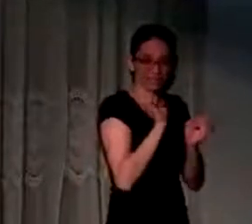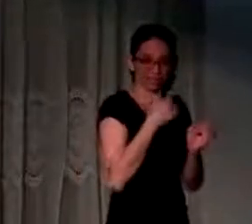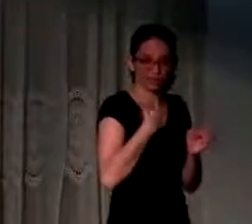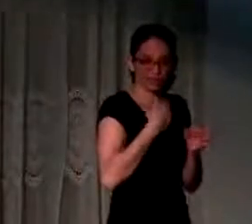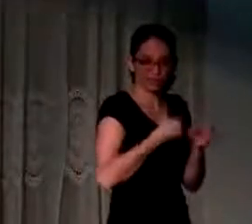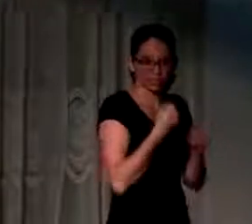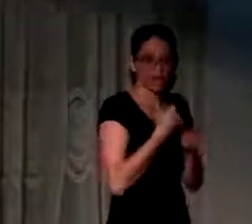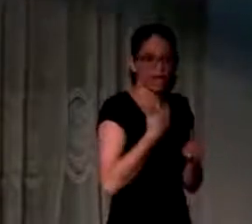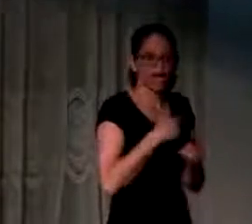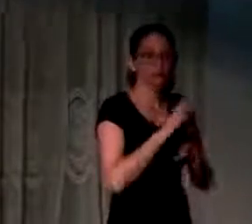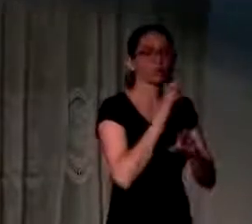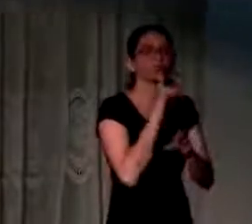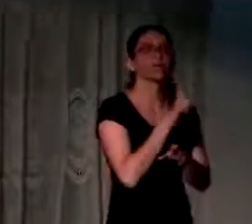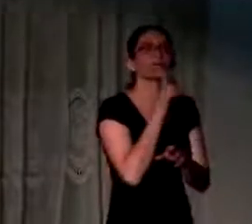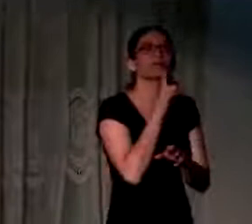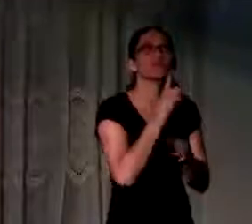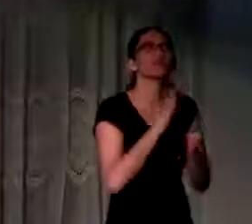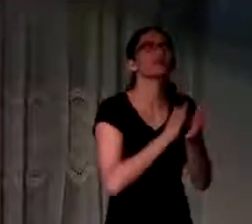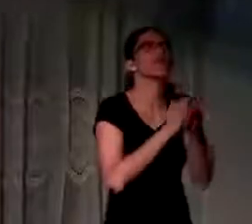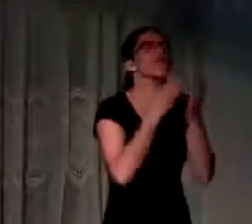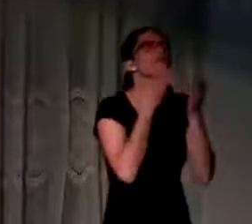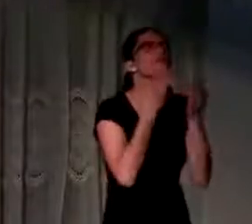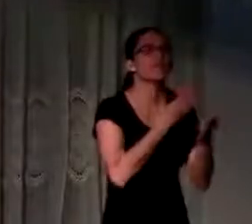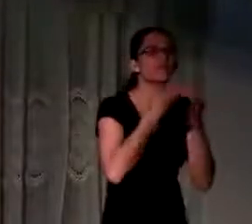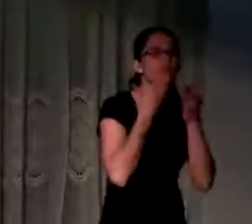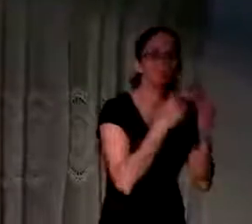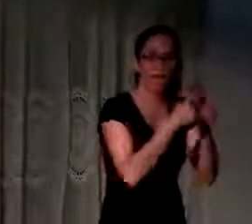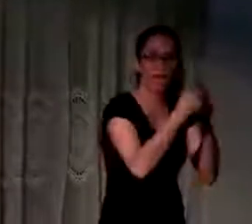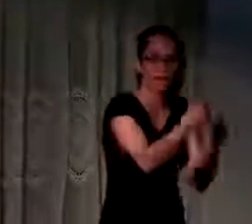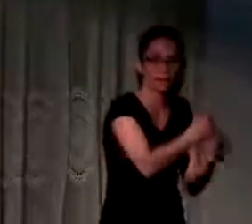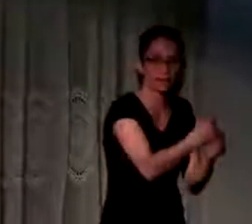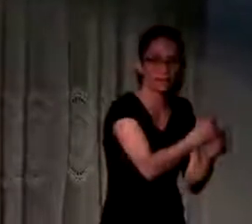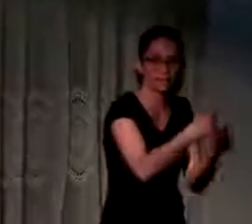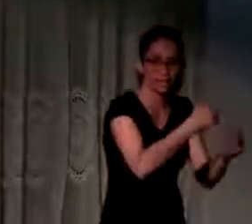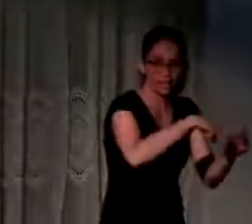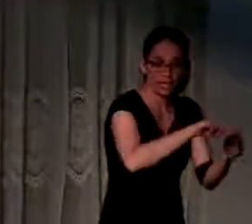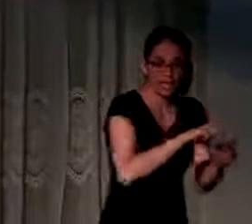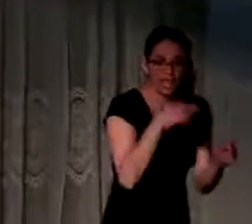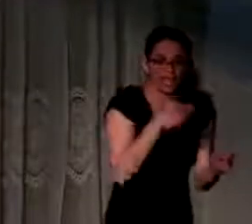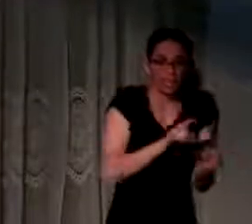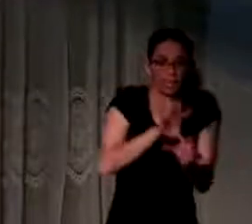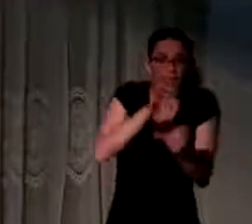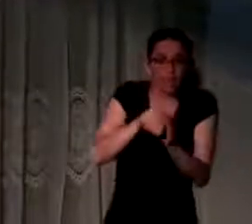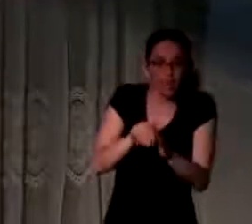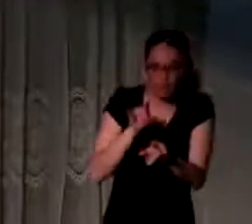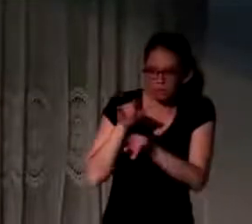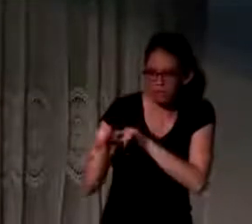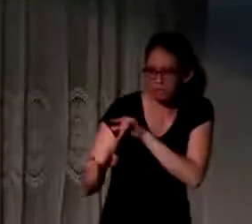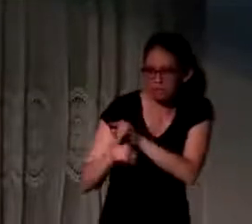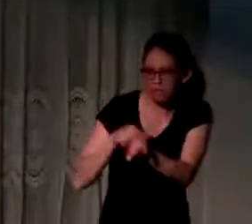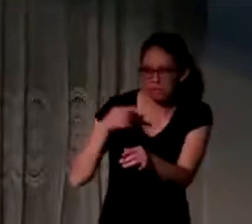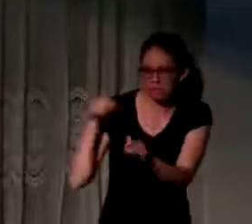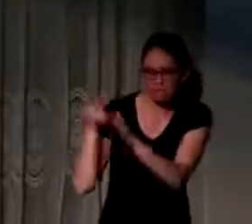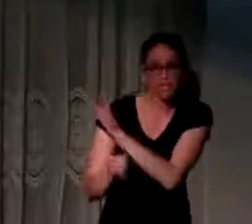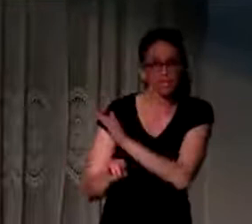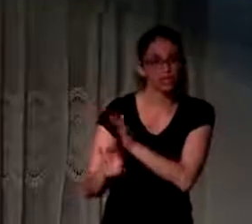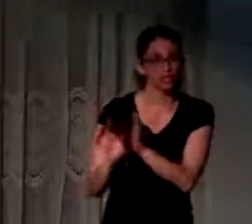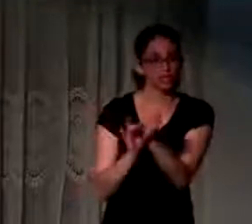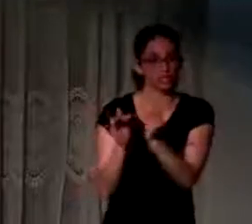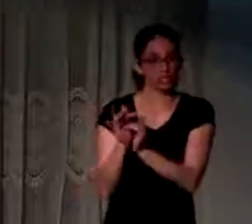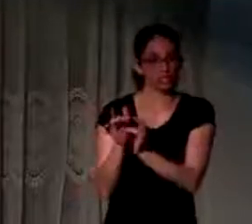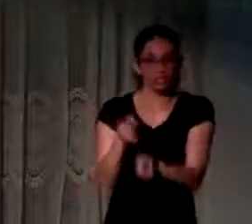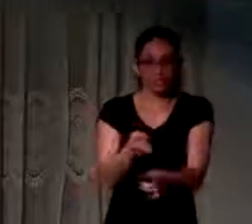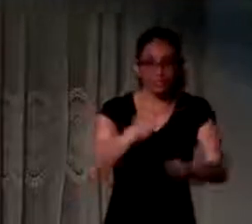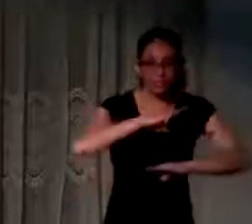at his enemies. We need to thank his enemies that they had so much fear that the